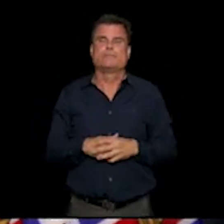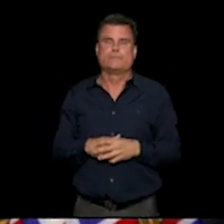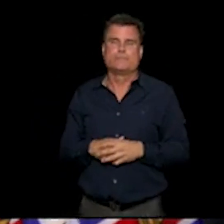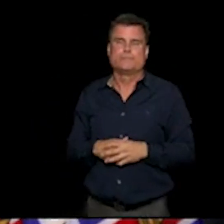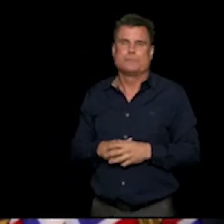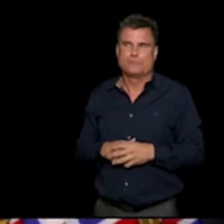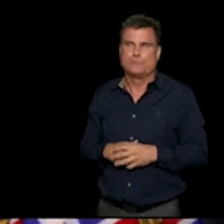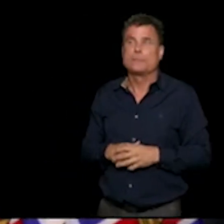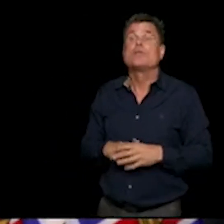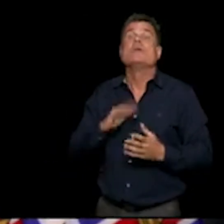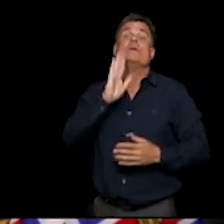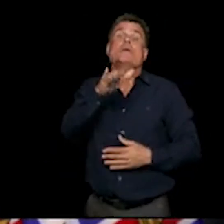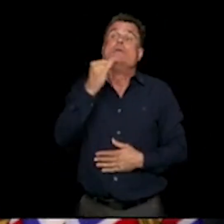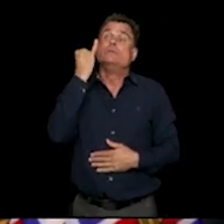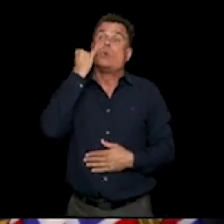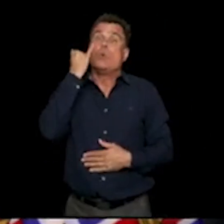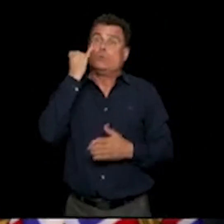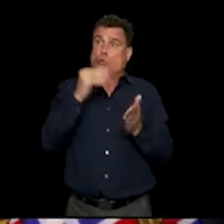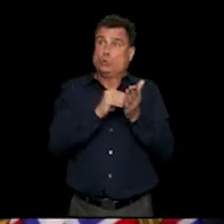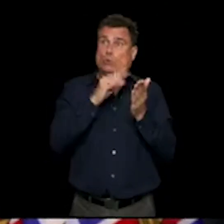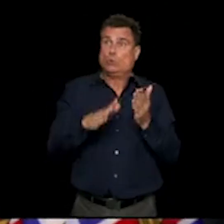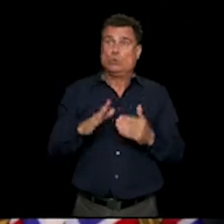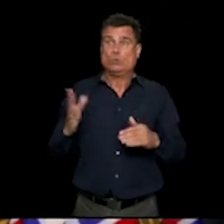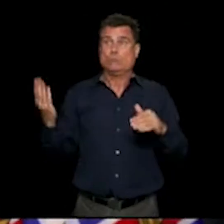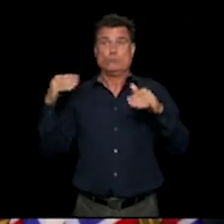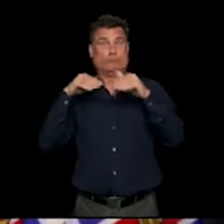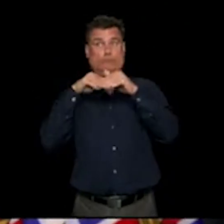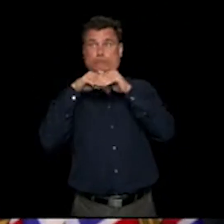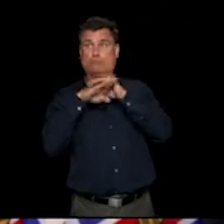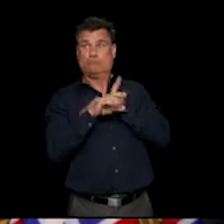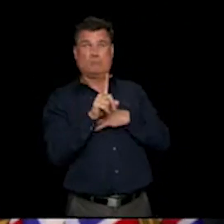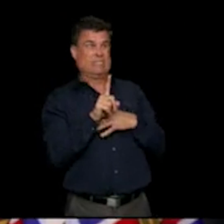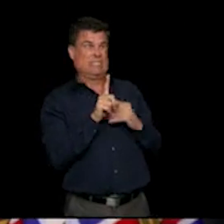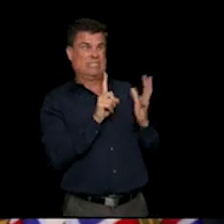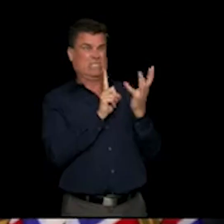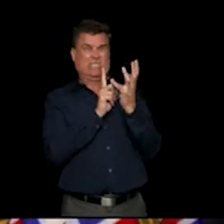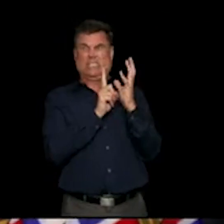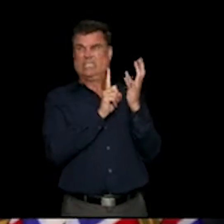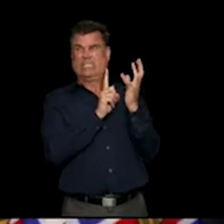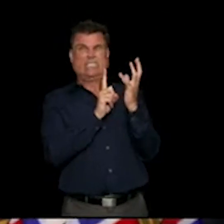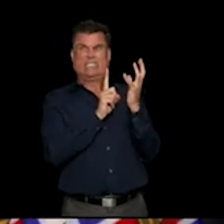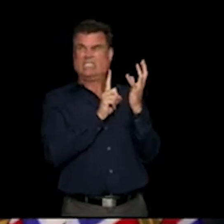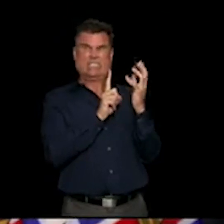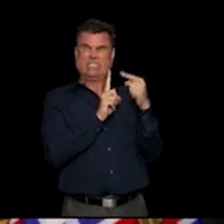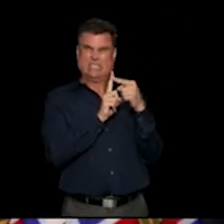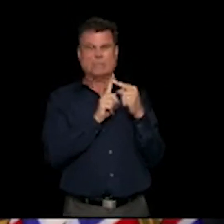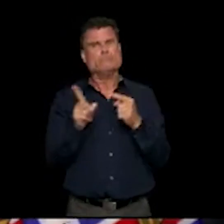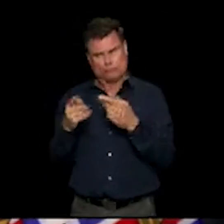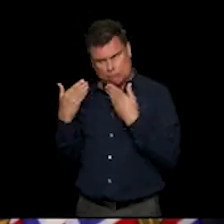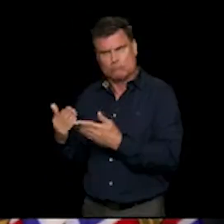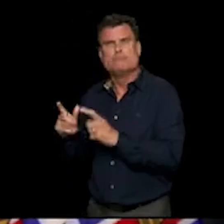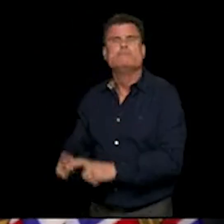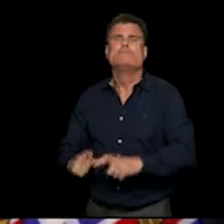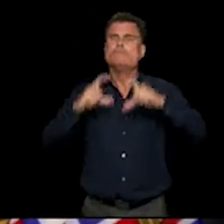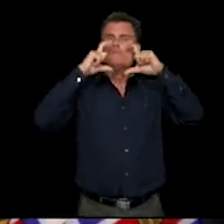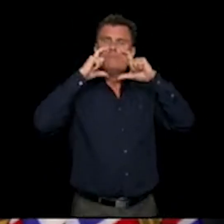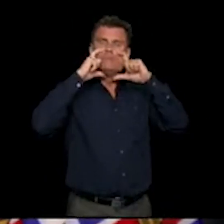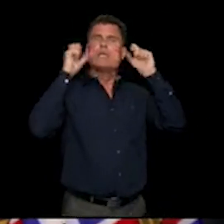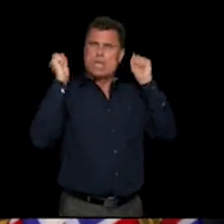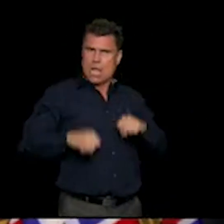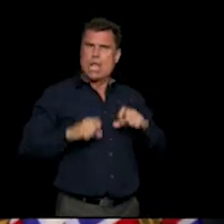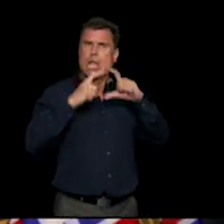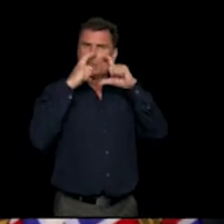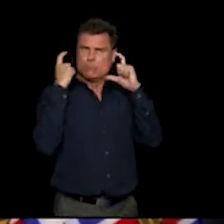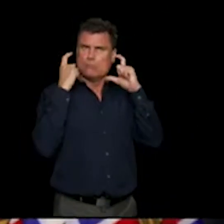circumstances where students are traversing in an area where they can't keep physical distancing that's outside of their learning cohort. So those